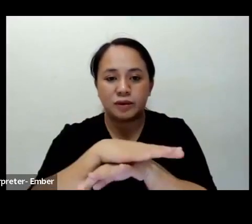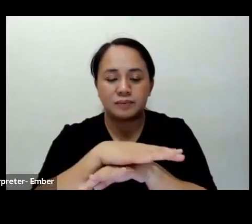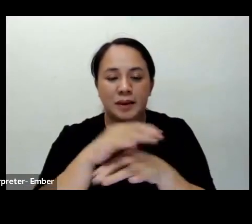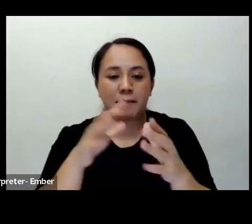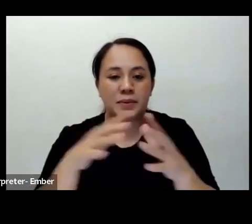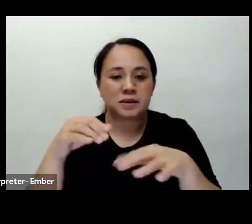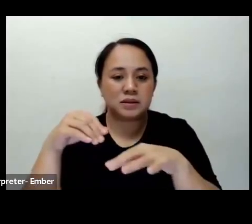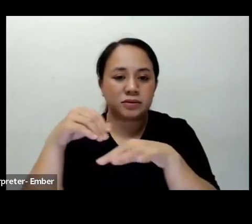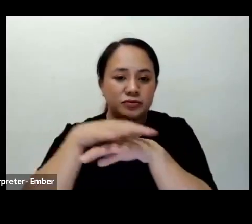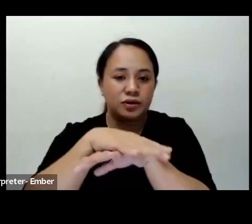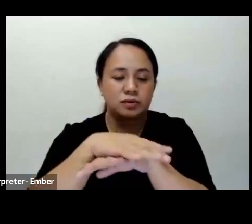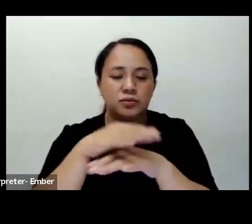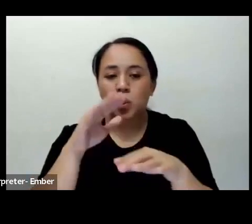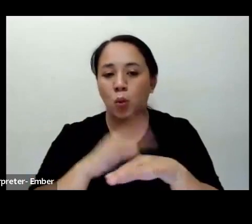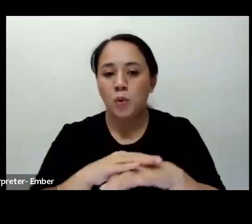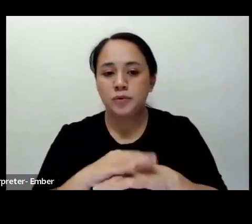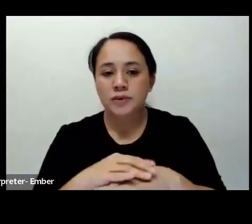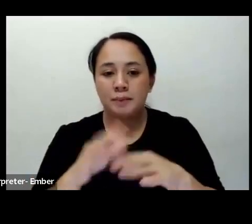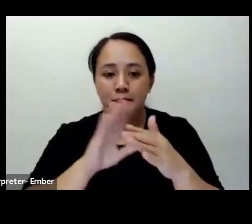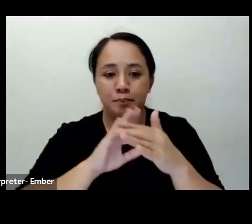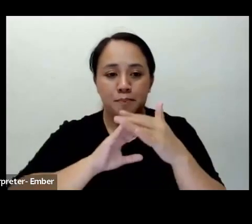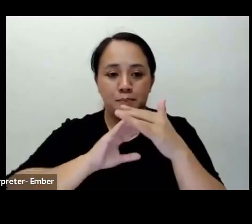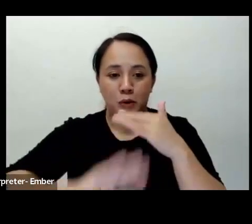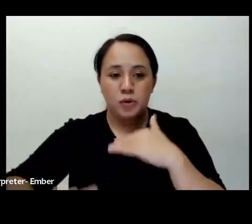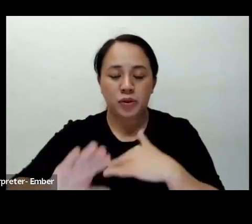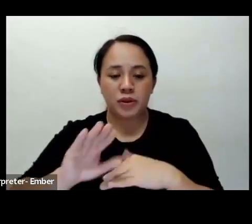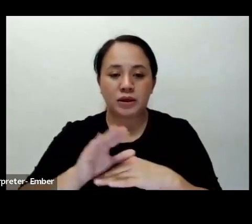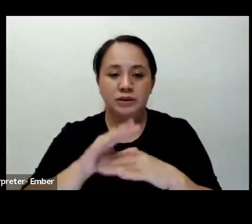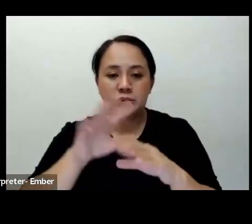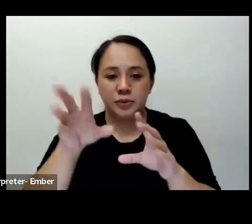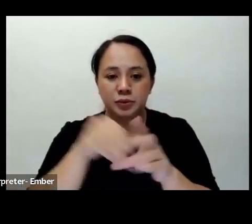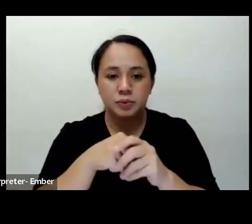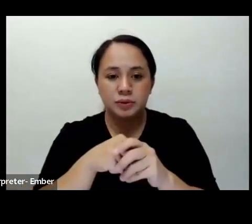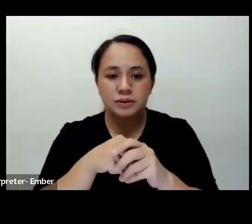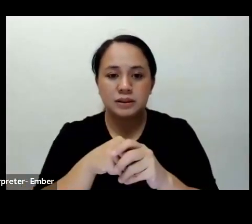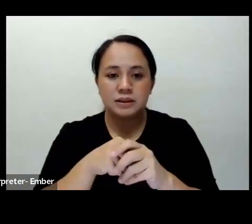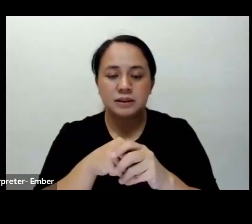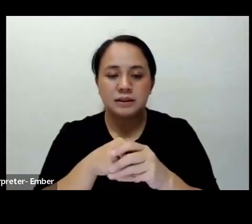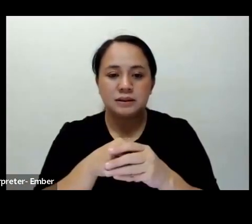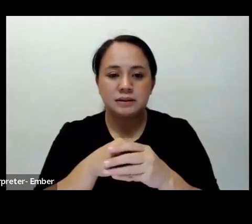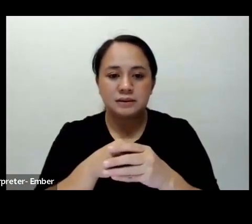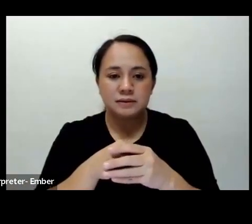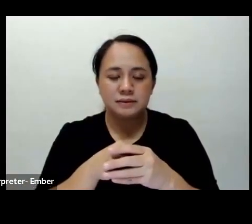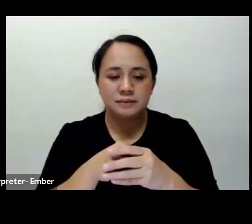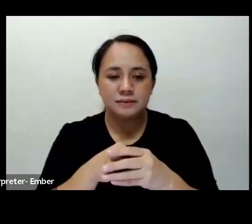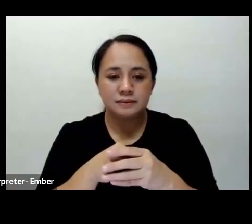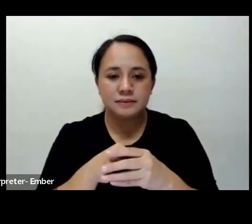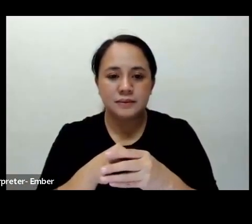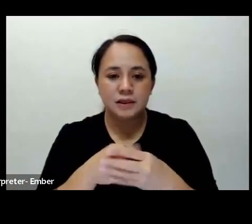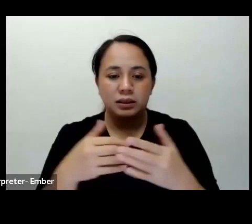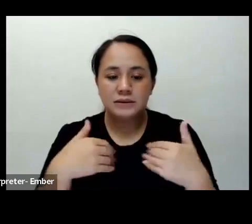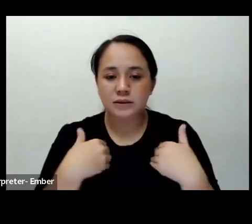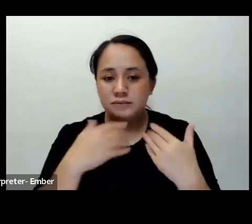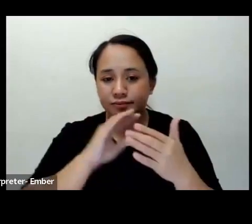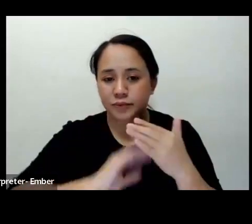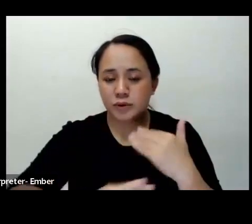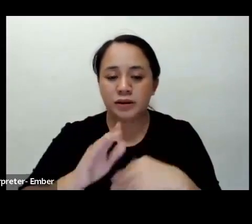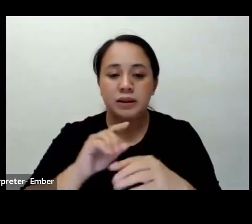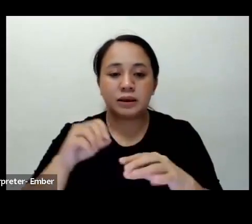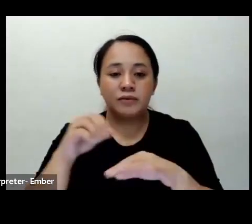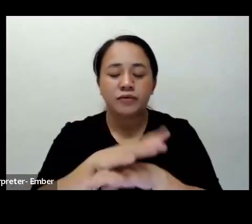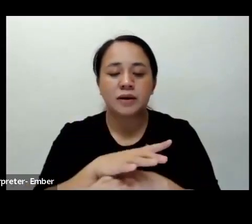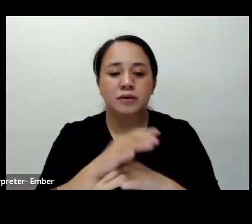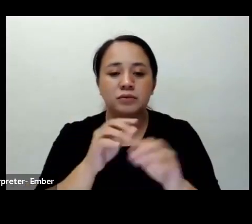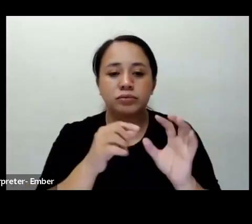effect on birds, including teen birds, in 2020. The effect was apparent,